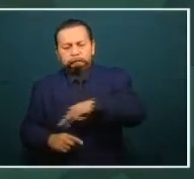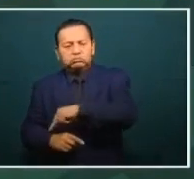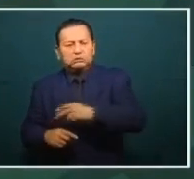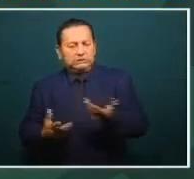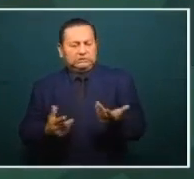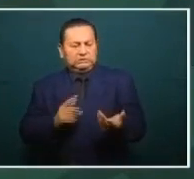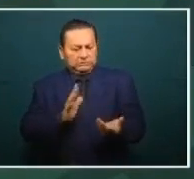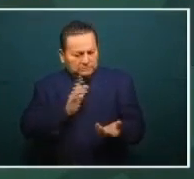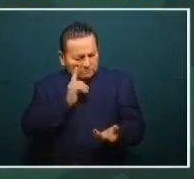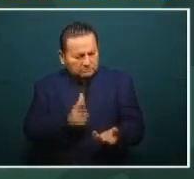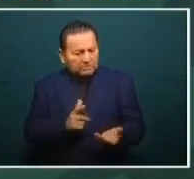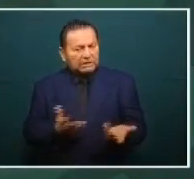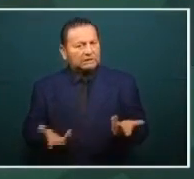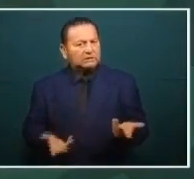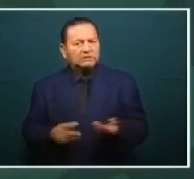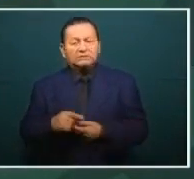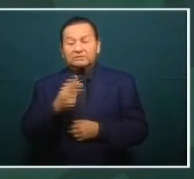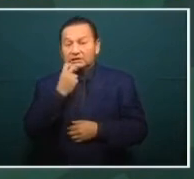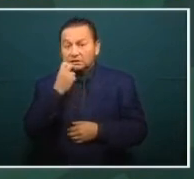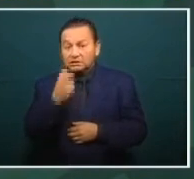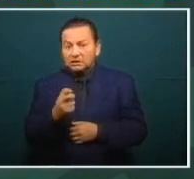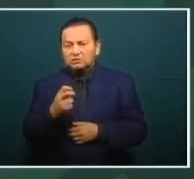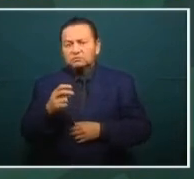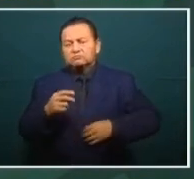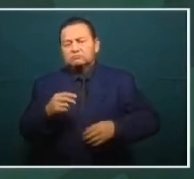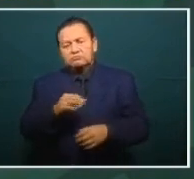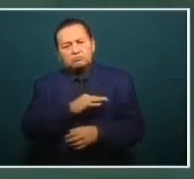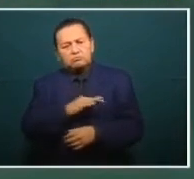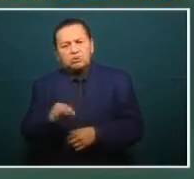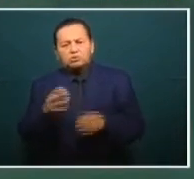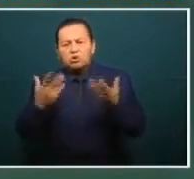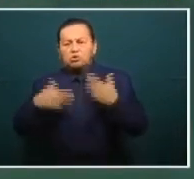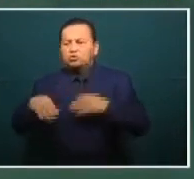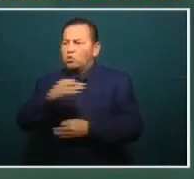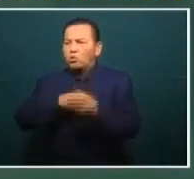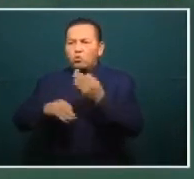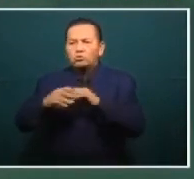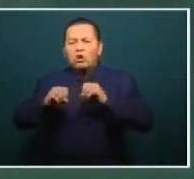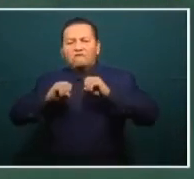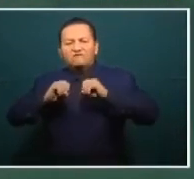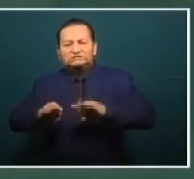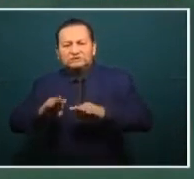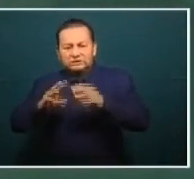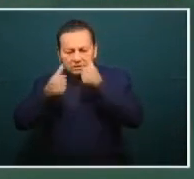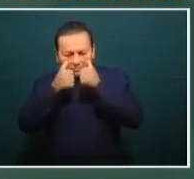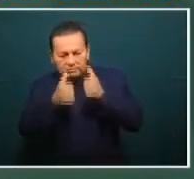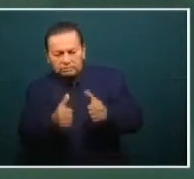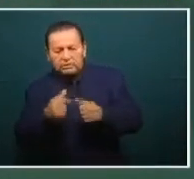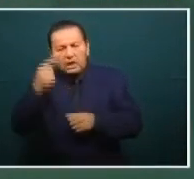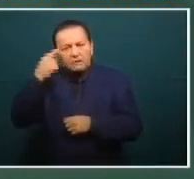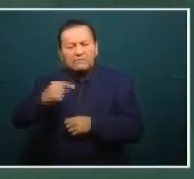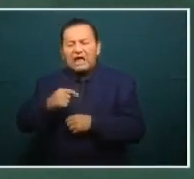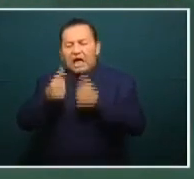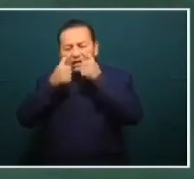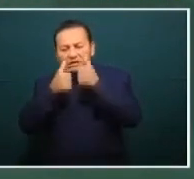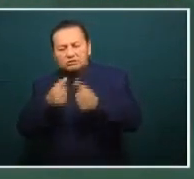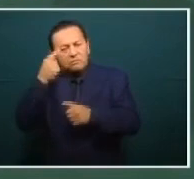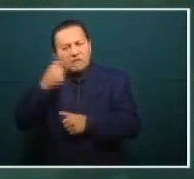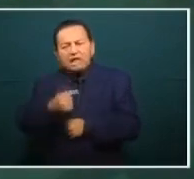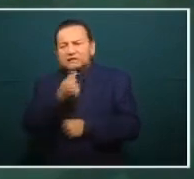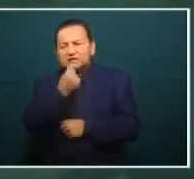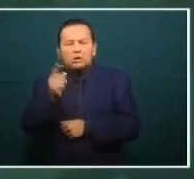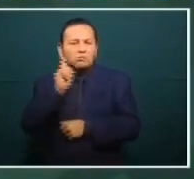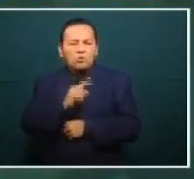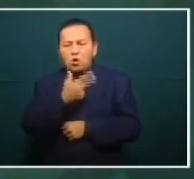Por eso nobody's to accompany están them. interviniendo las oficinas And for that reason, de atención a niños,